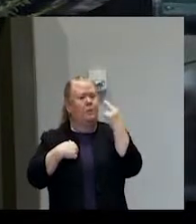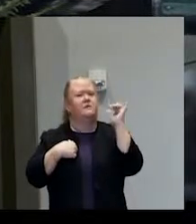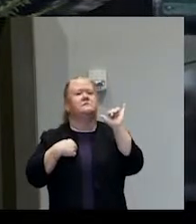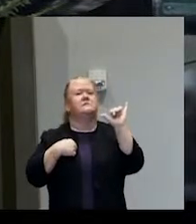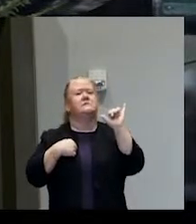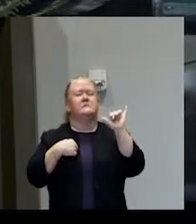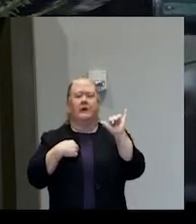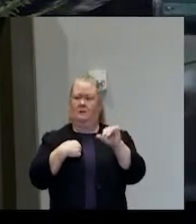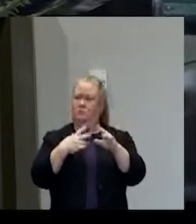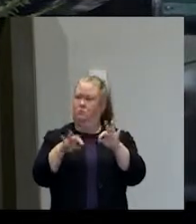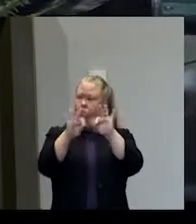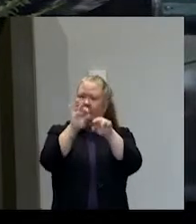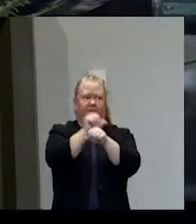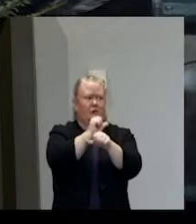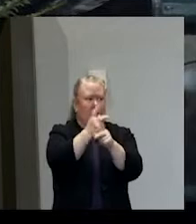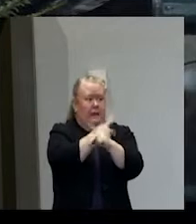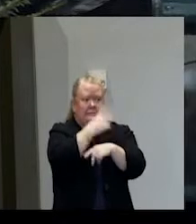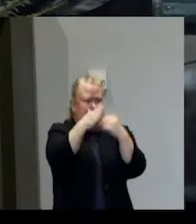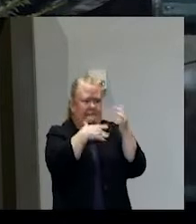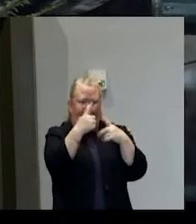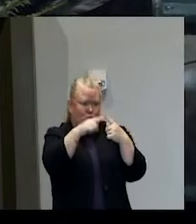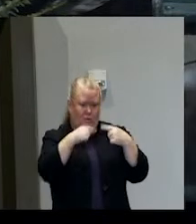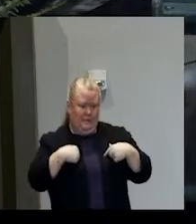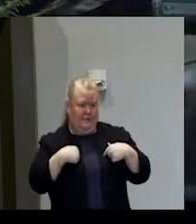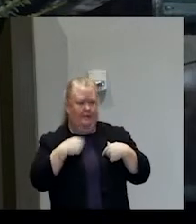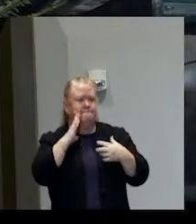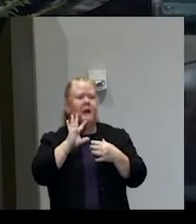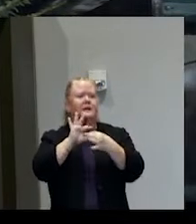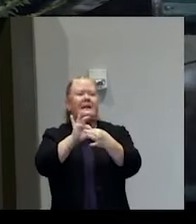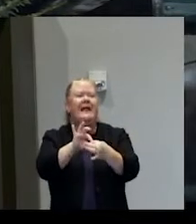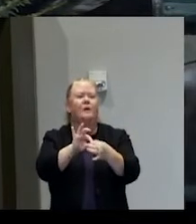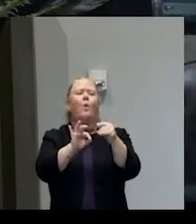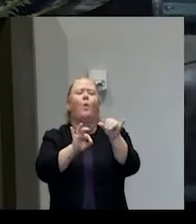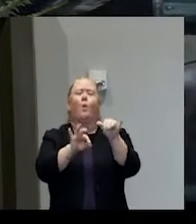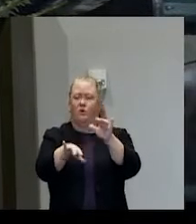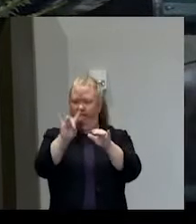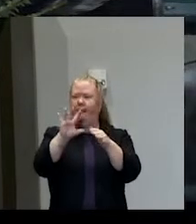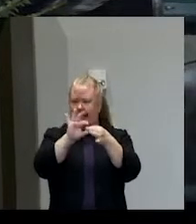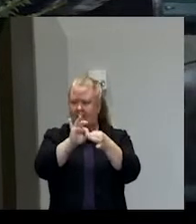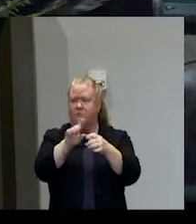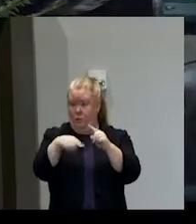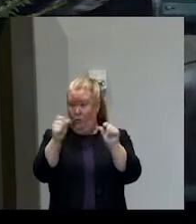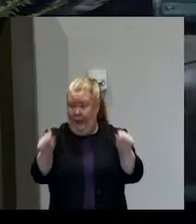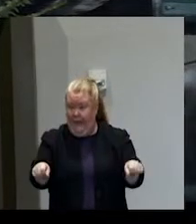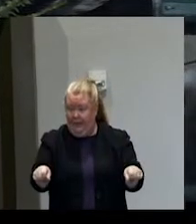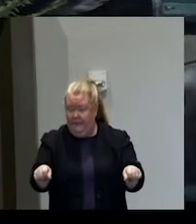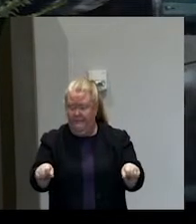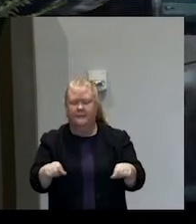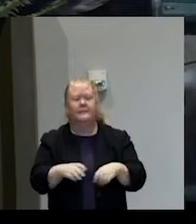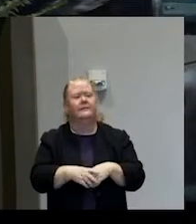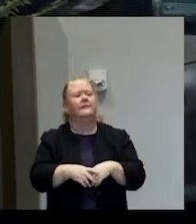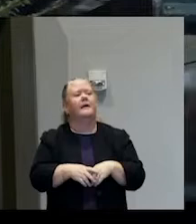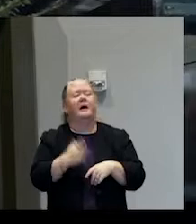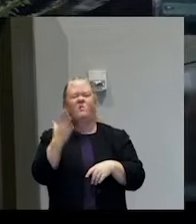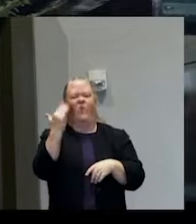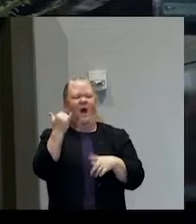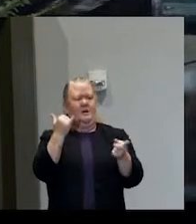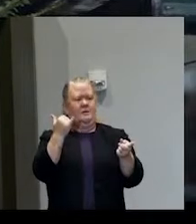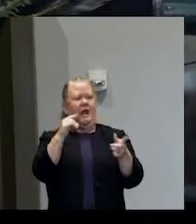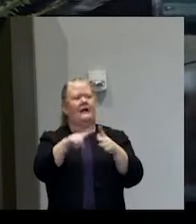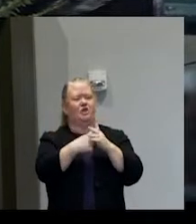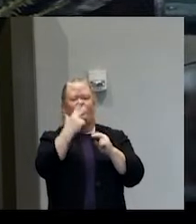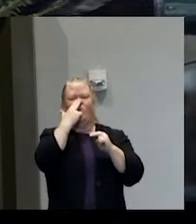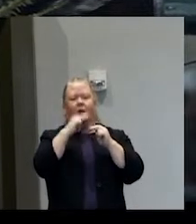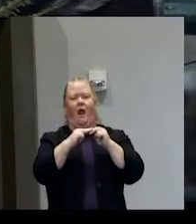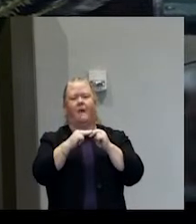was worth figuring out because it didn't matter to me, but connection does, and you find it where you can. And that's why I started doing comedy,